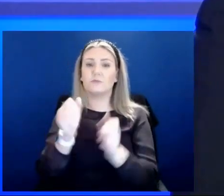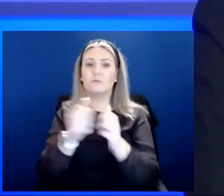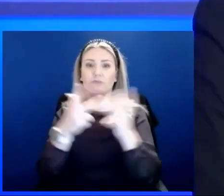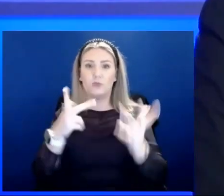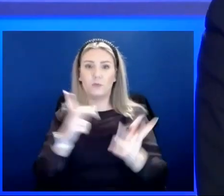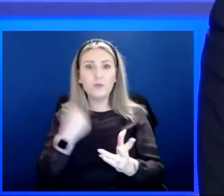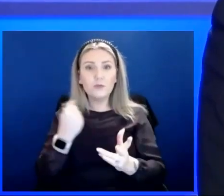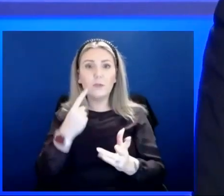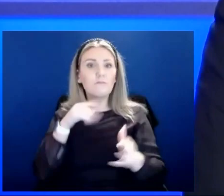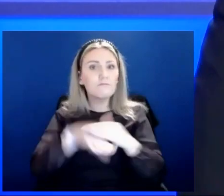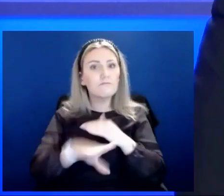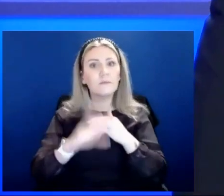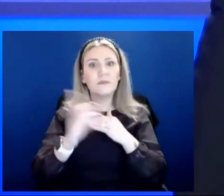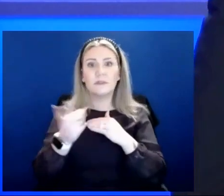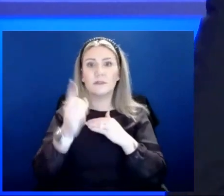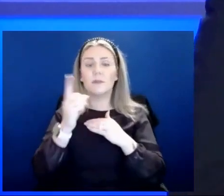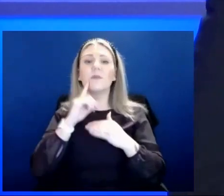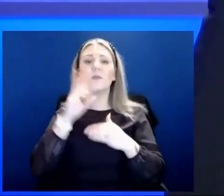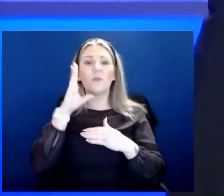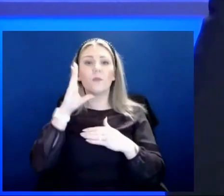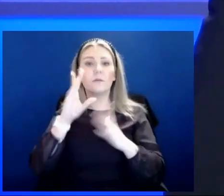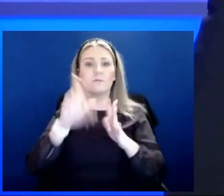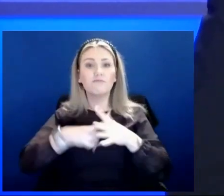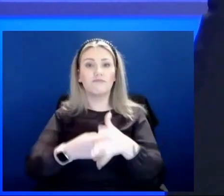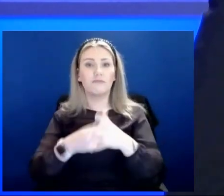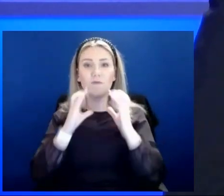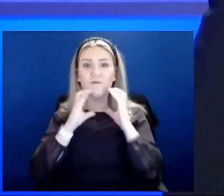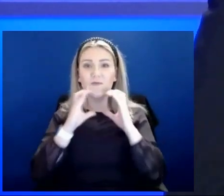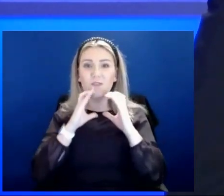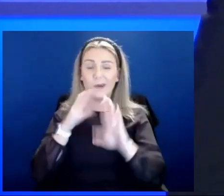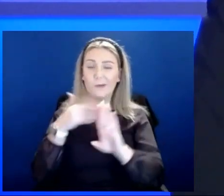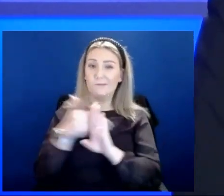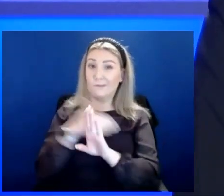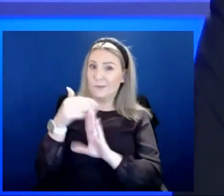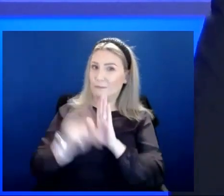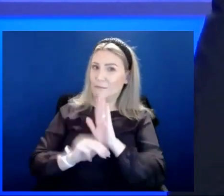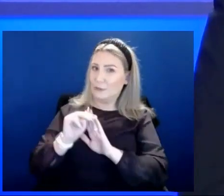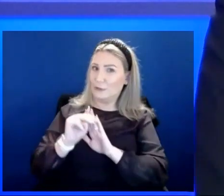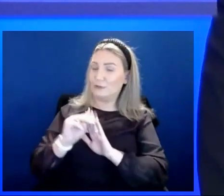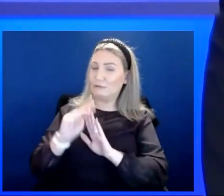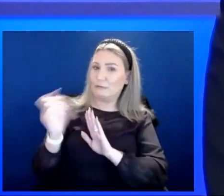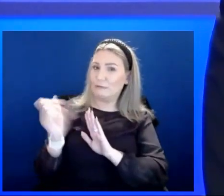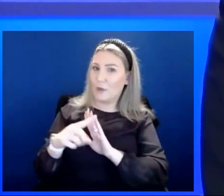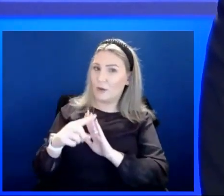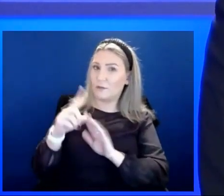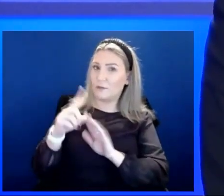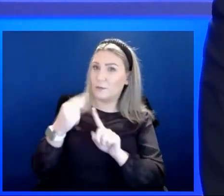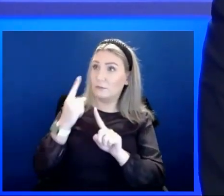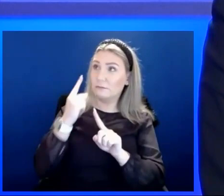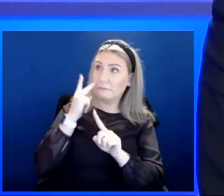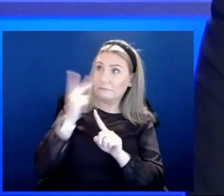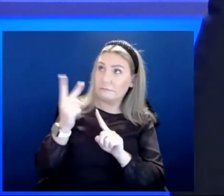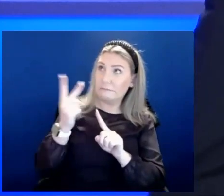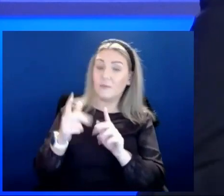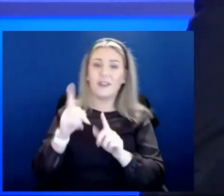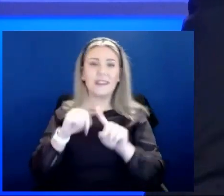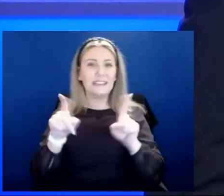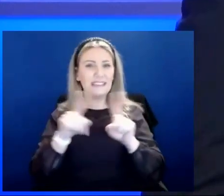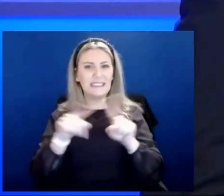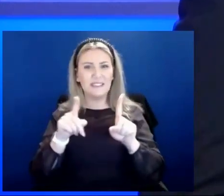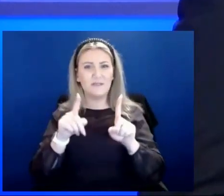that's going to prompt one of those conversations, probably prematurely. And so this is a very different situation than the pandemic,